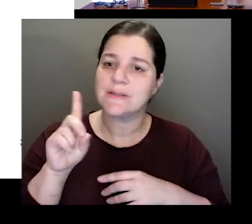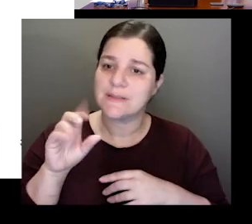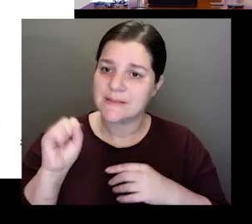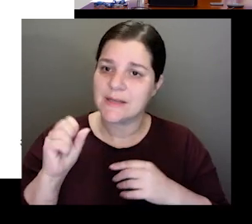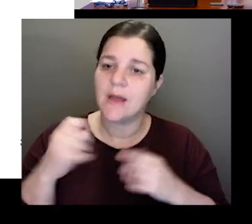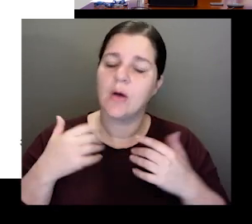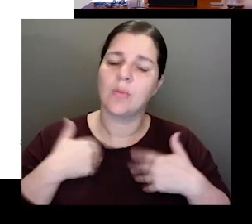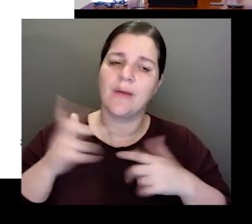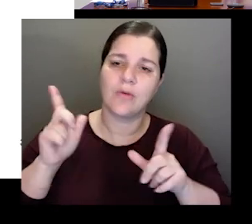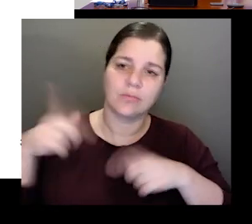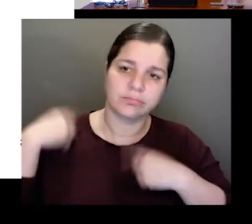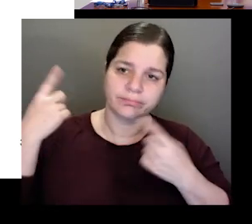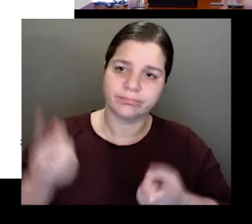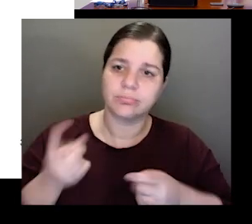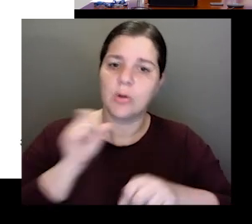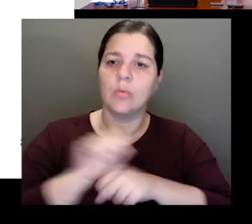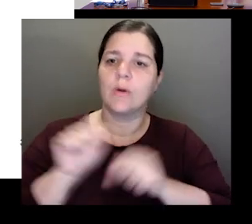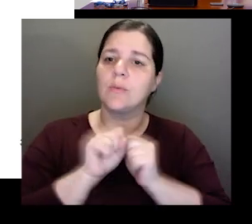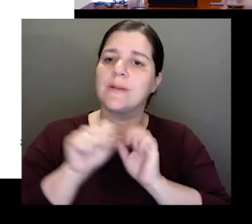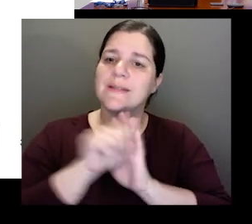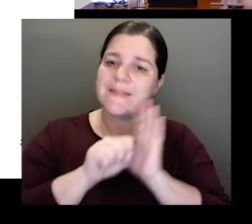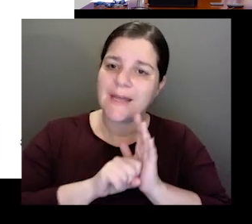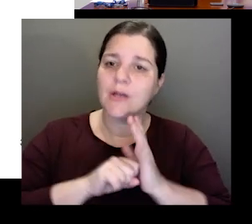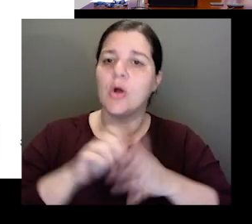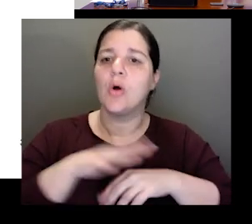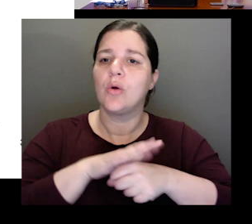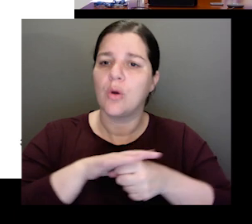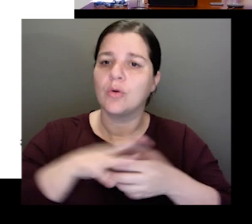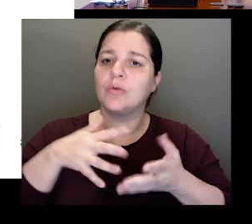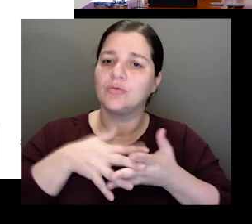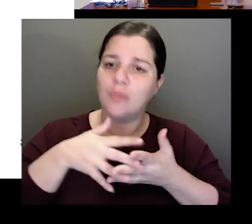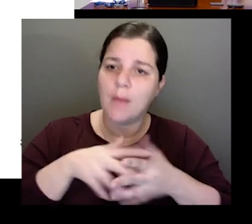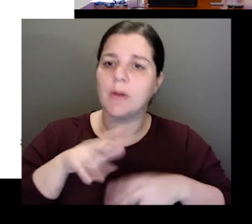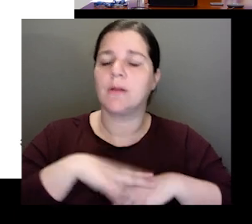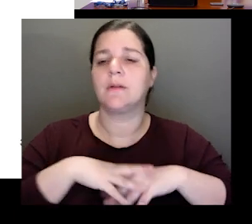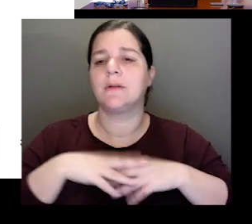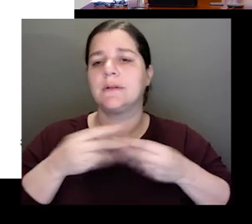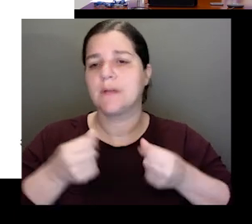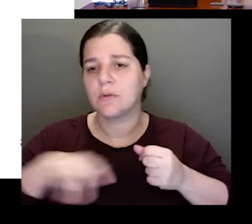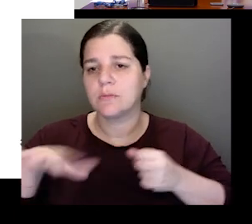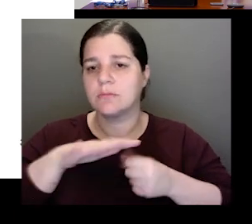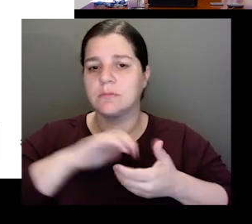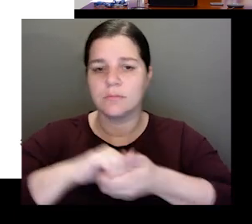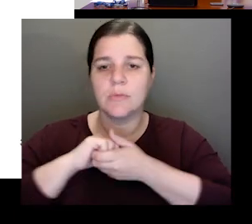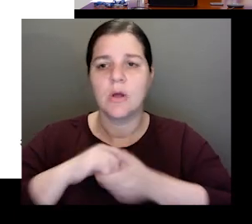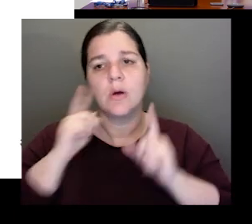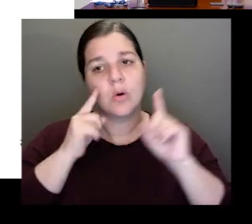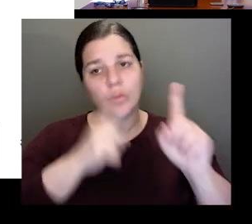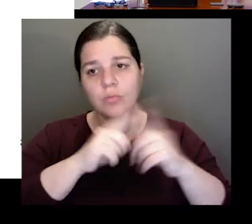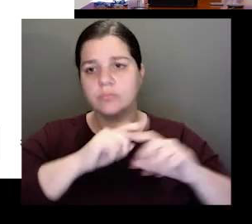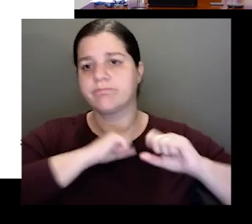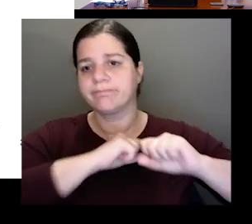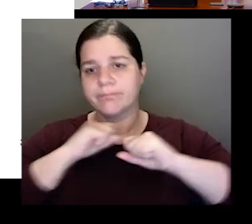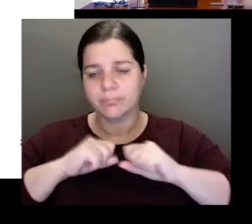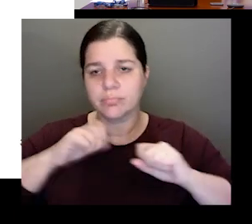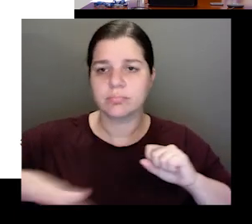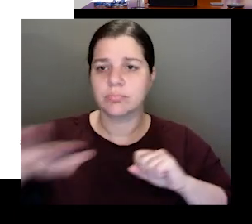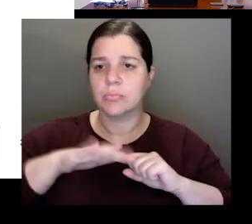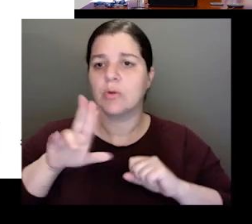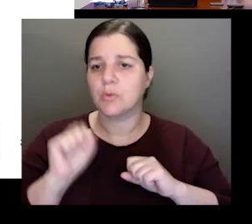state, local, tribal, and territorial partners and stakeholders to improve the security and resilience of the nation's communities and way of